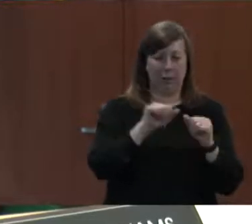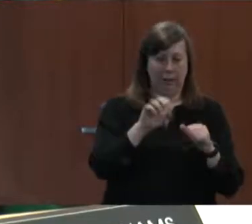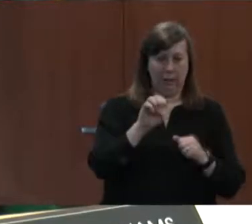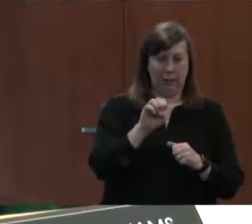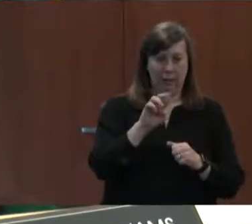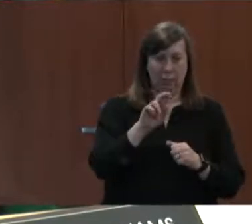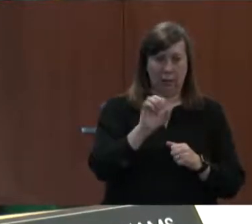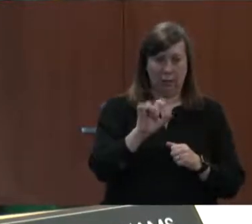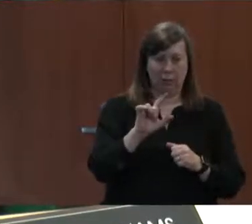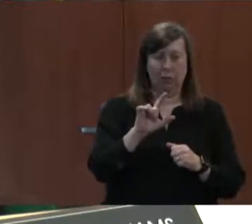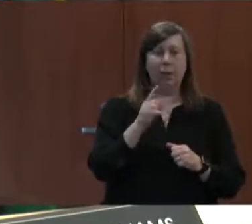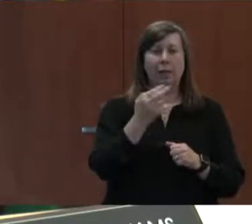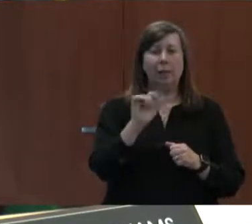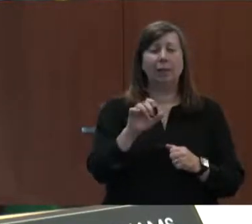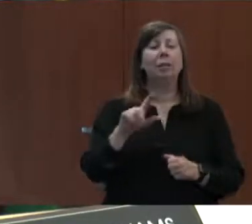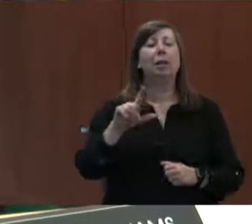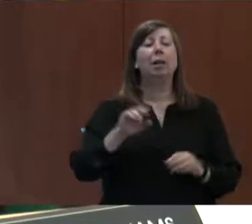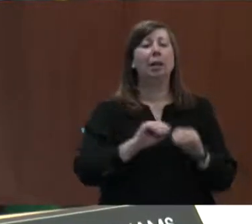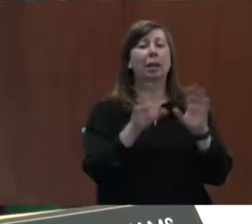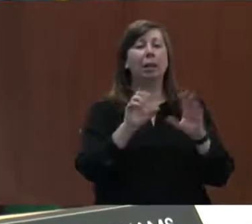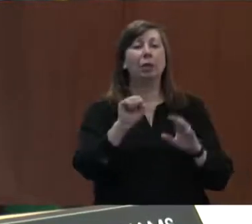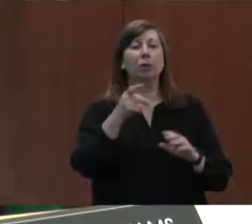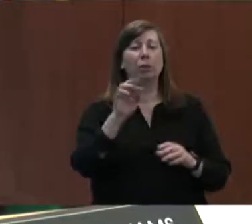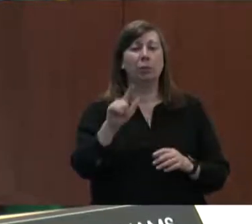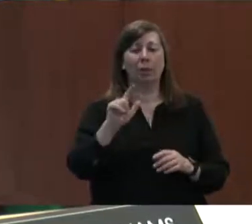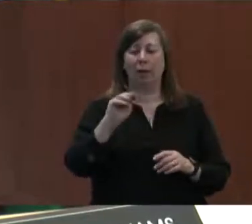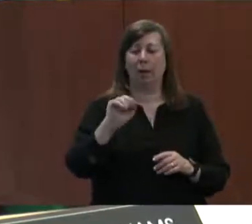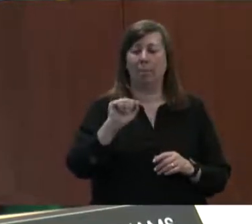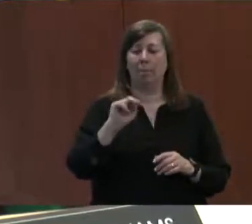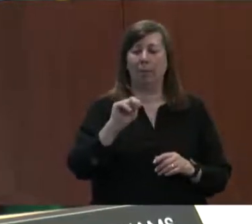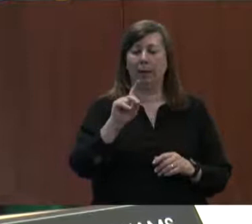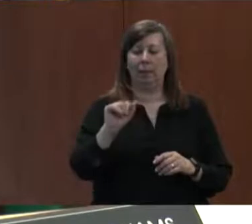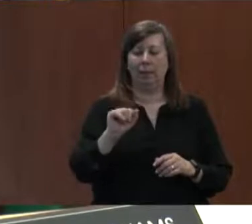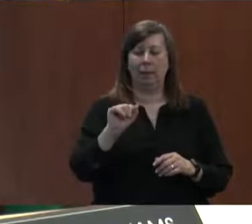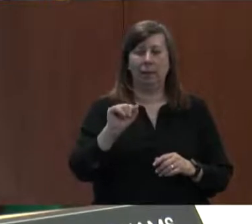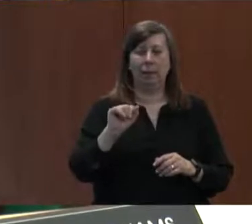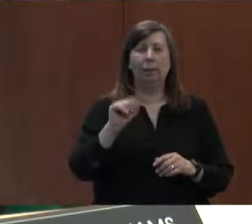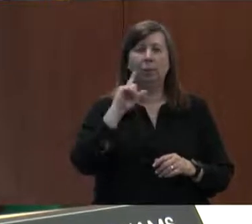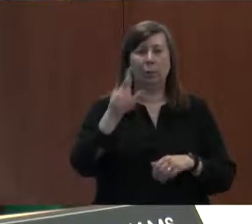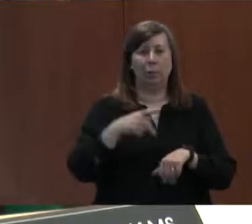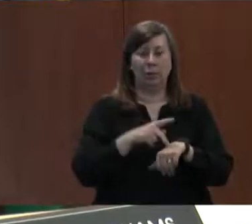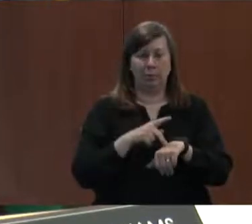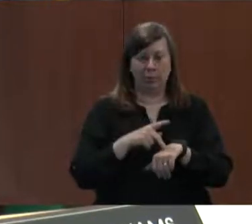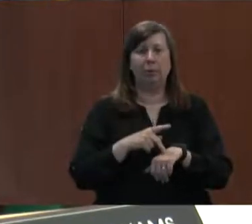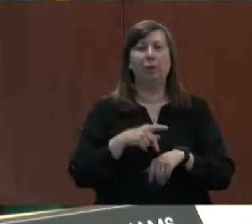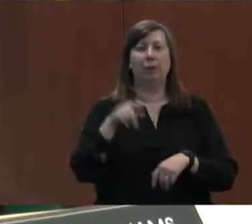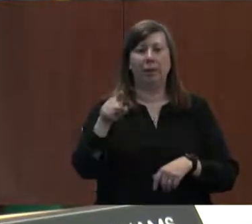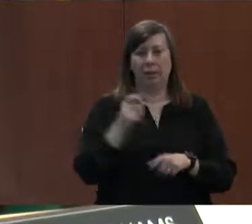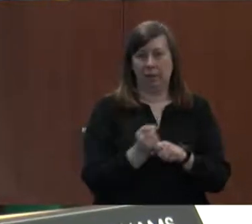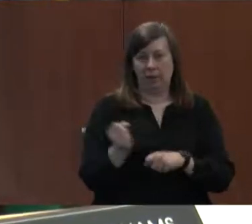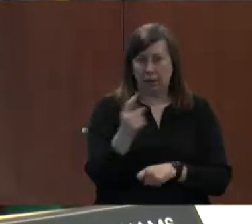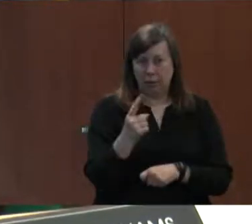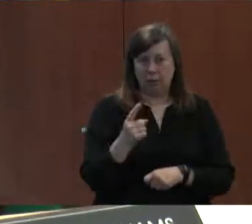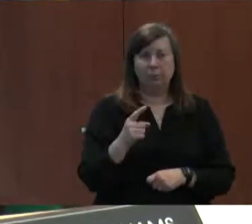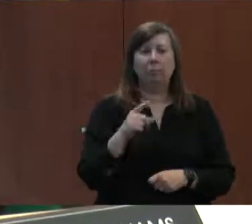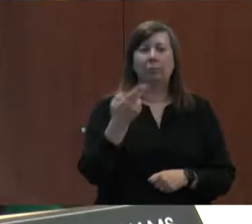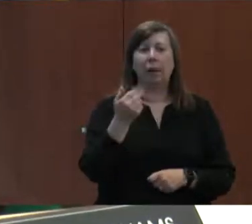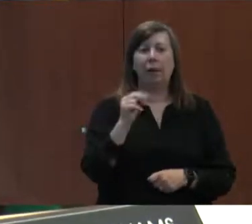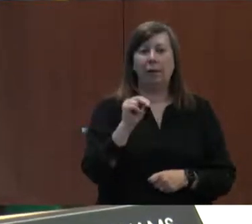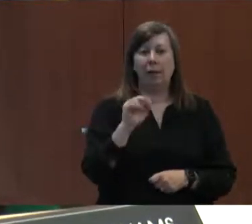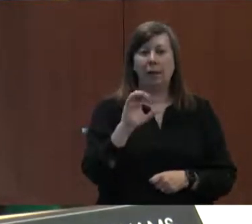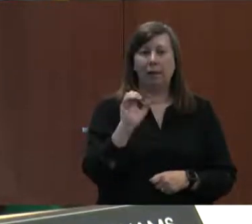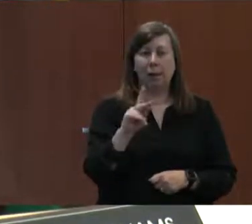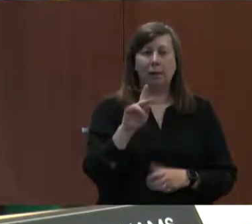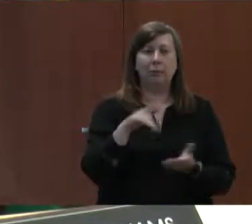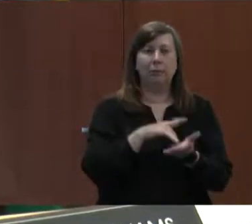Hicks. Clear Spring High School, Amanda Mullaney will be the principal at Clear Spring High School next year. At Hancock Middle